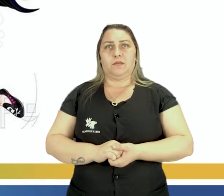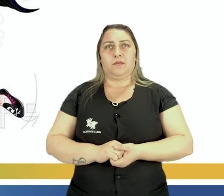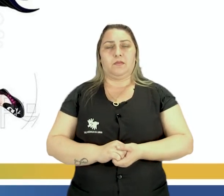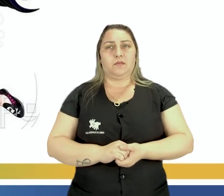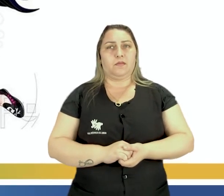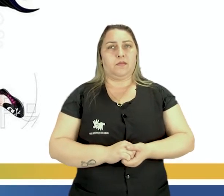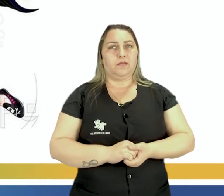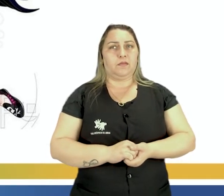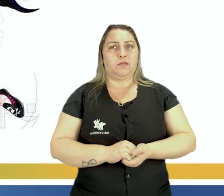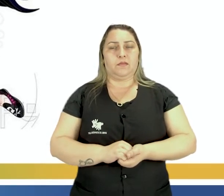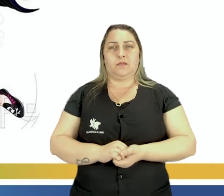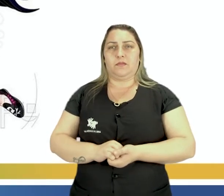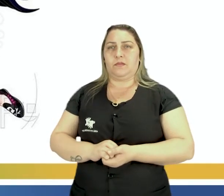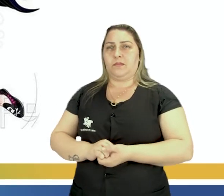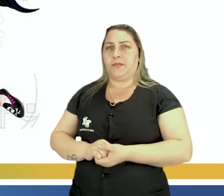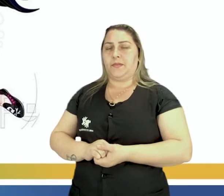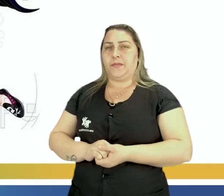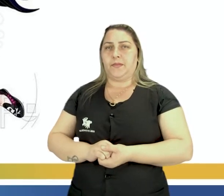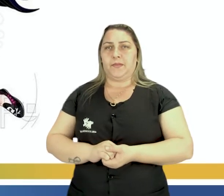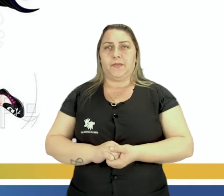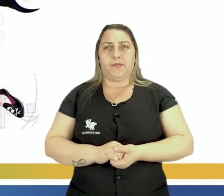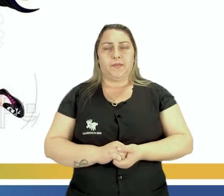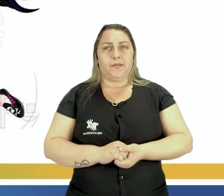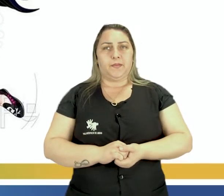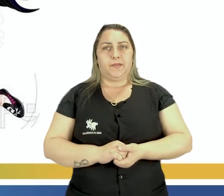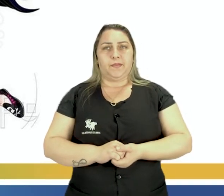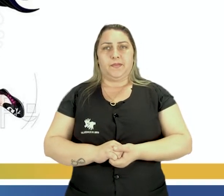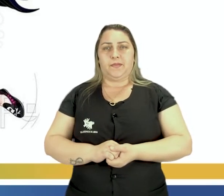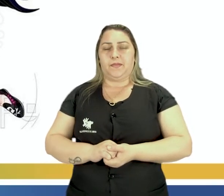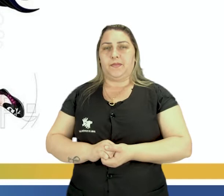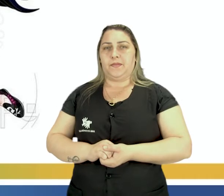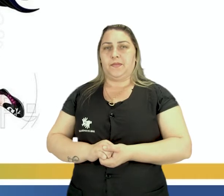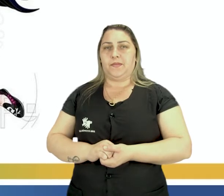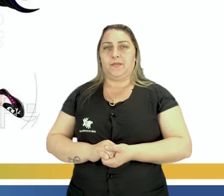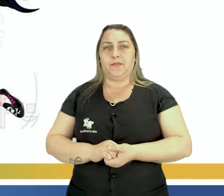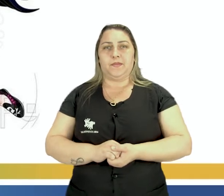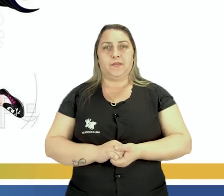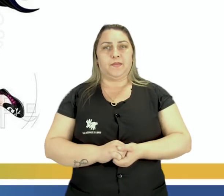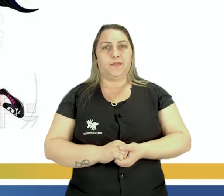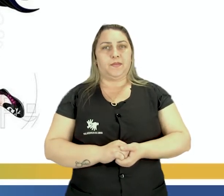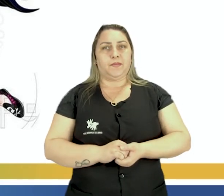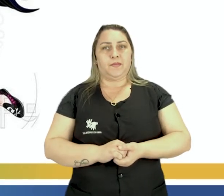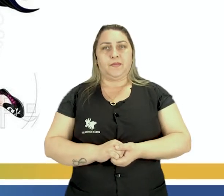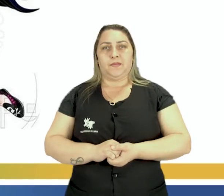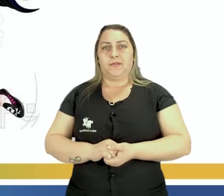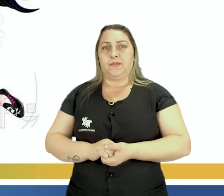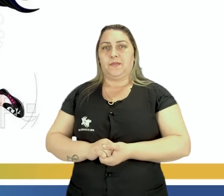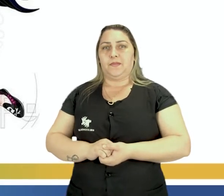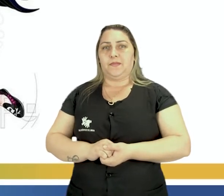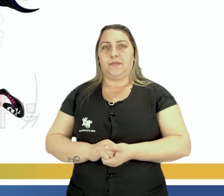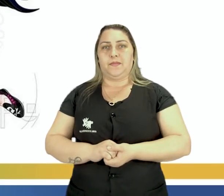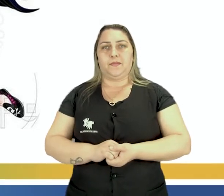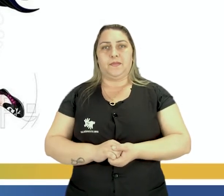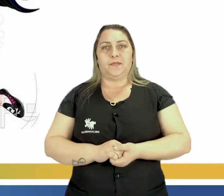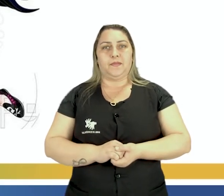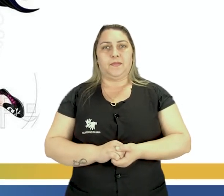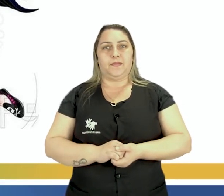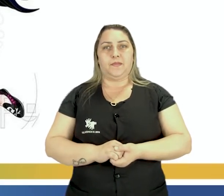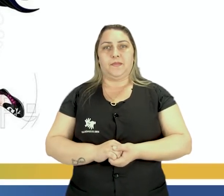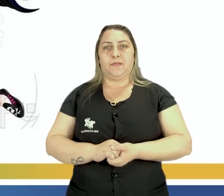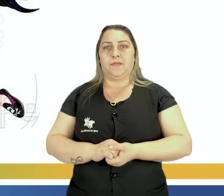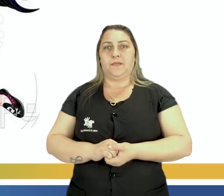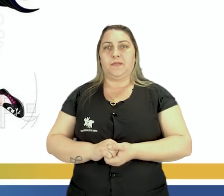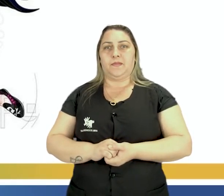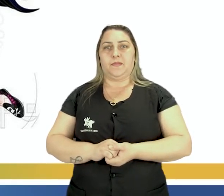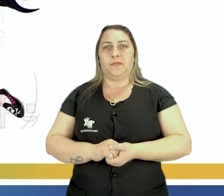girl, I think I'm funny and nice. I usually go to the beach on Saturday mornings.